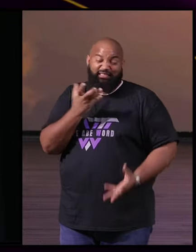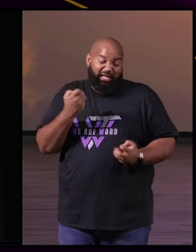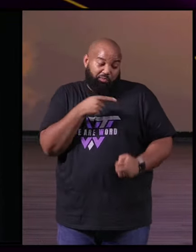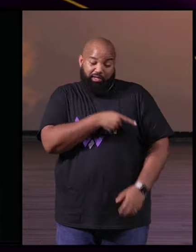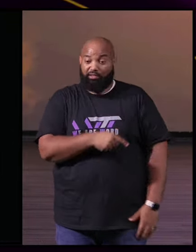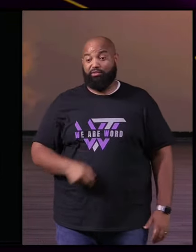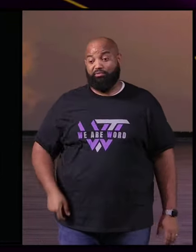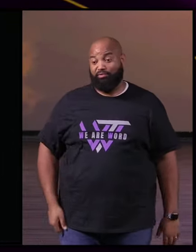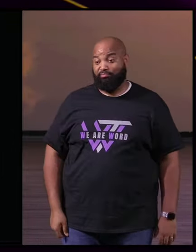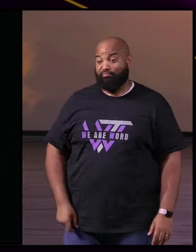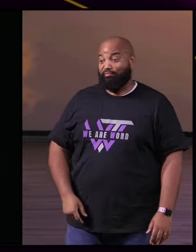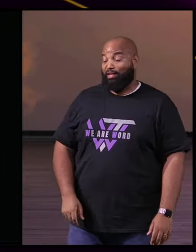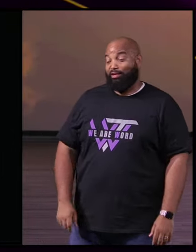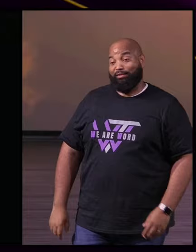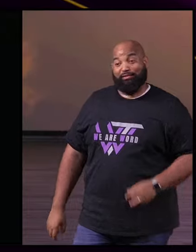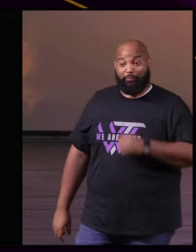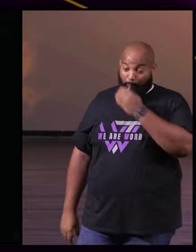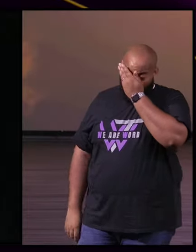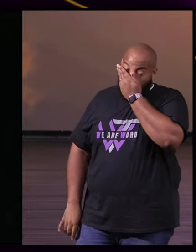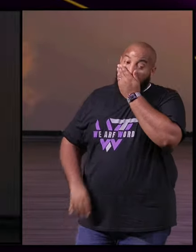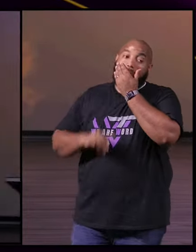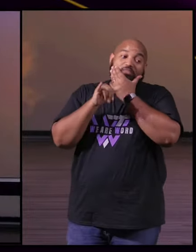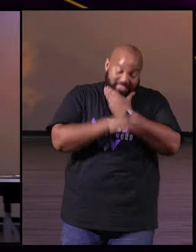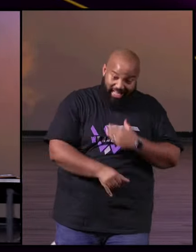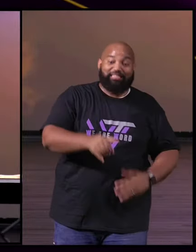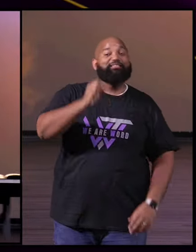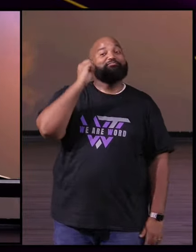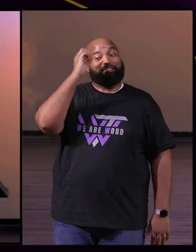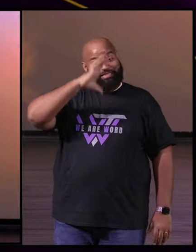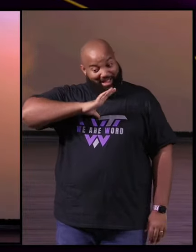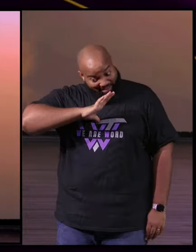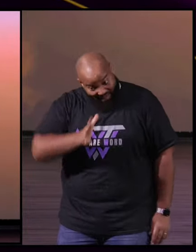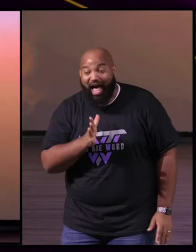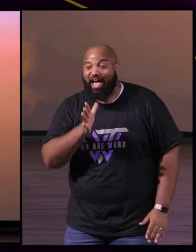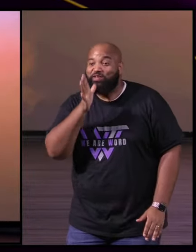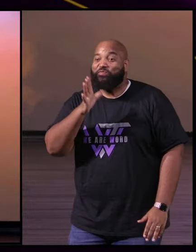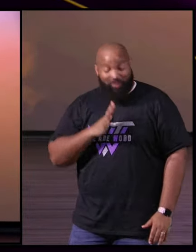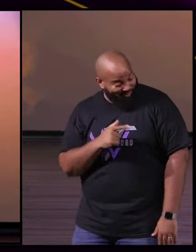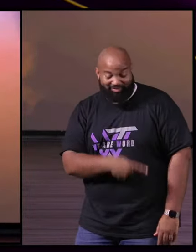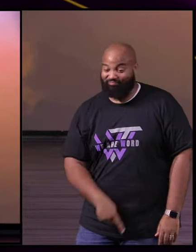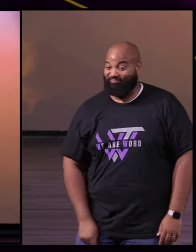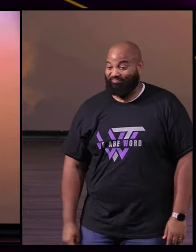Now, I don't care what y'all say, that's a fine woman right there.